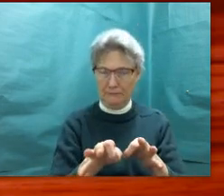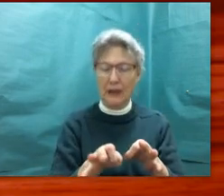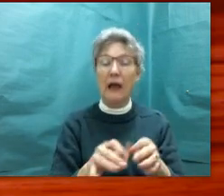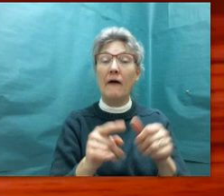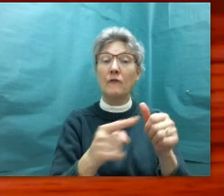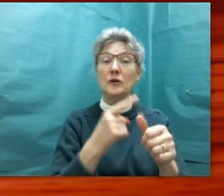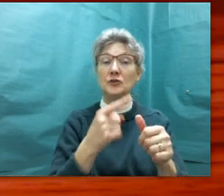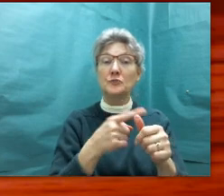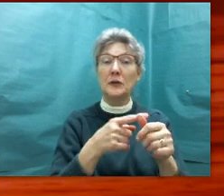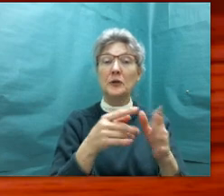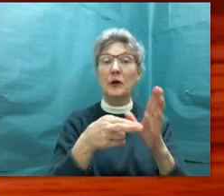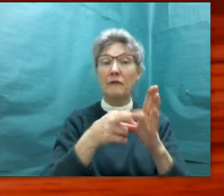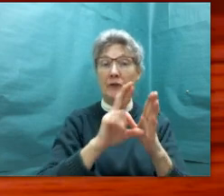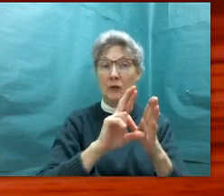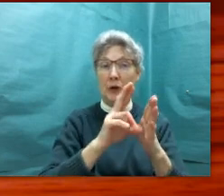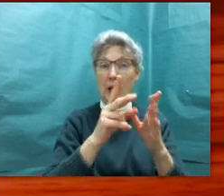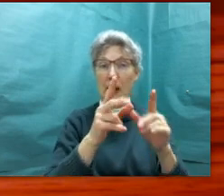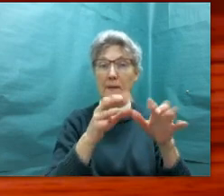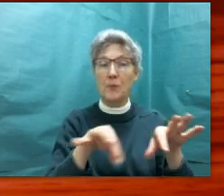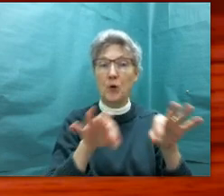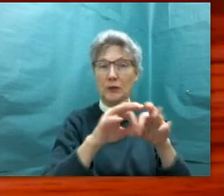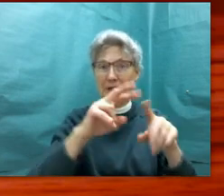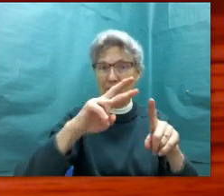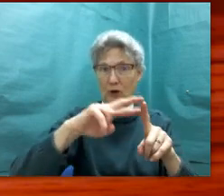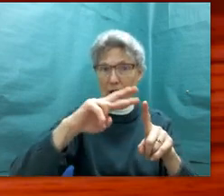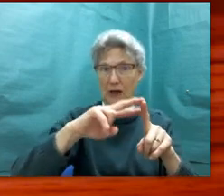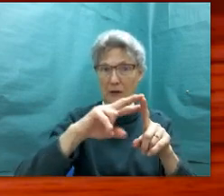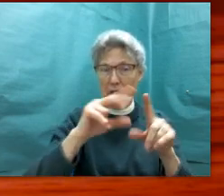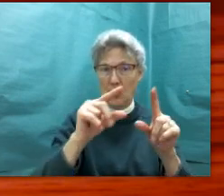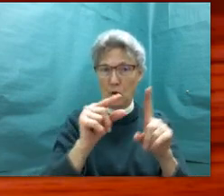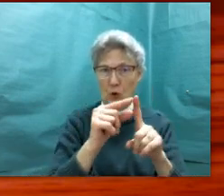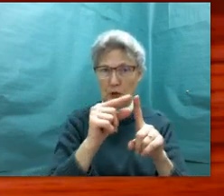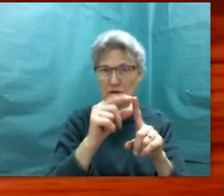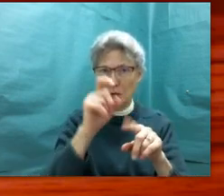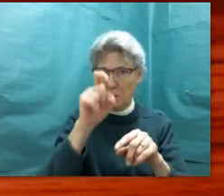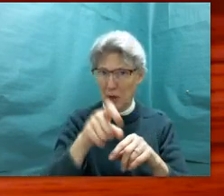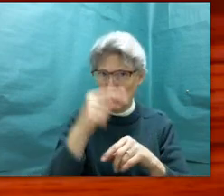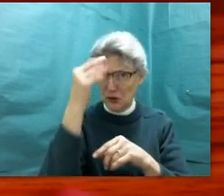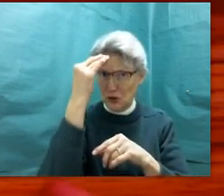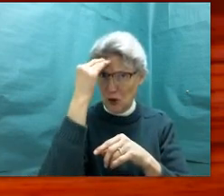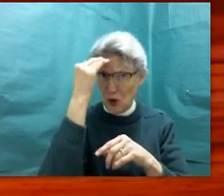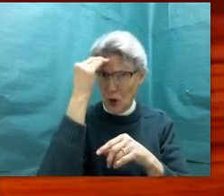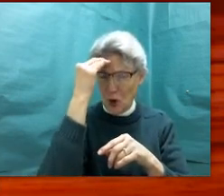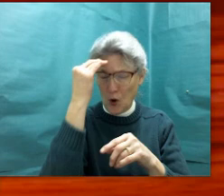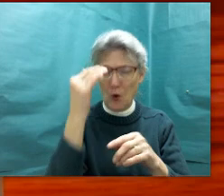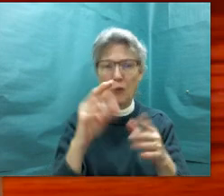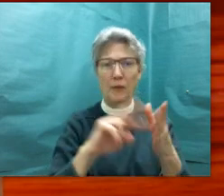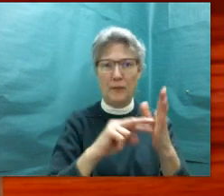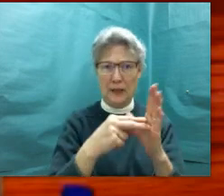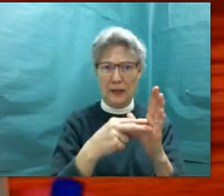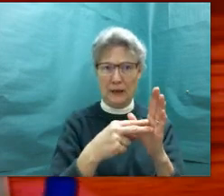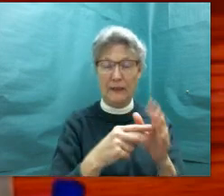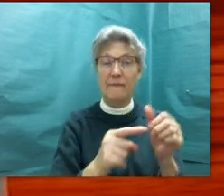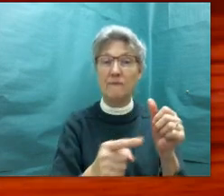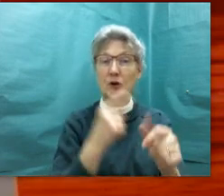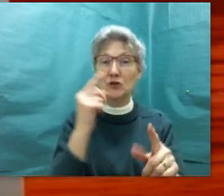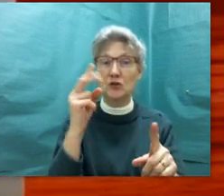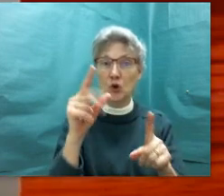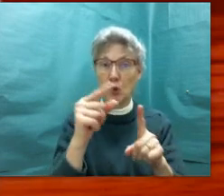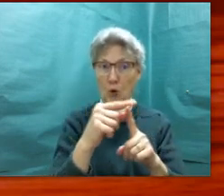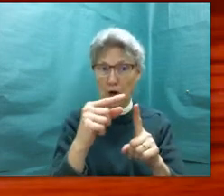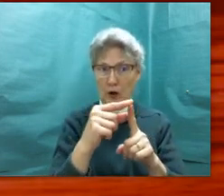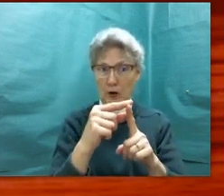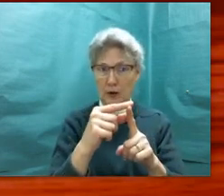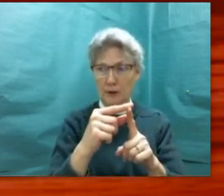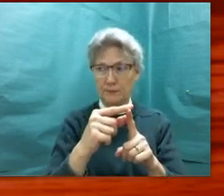These are probably a review for you, but it's important that we know the meaning of these before we begin. So the first term is, I have it